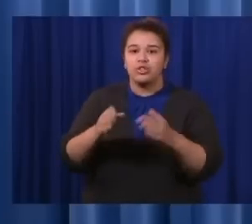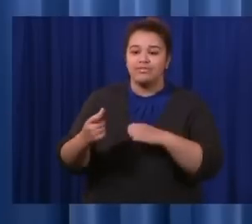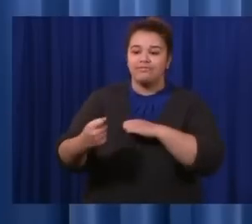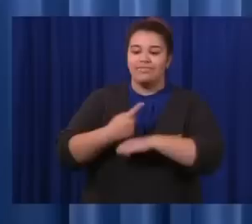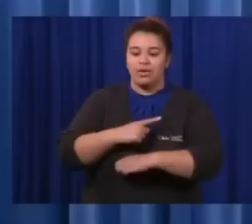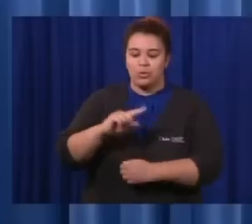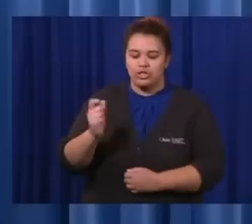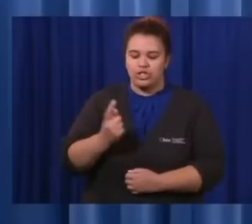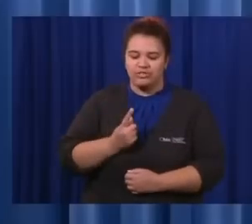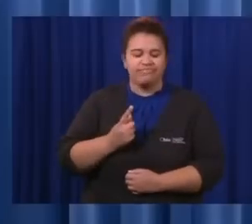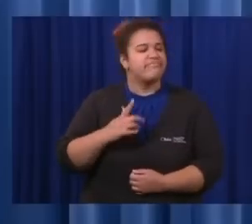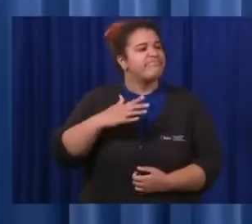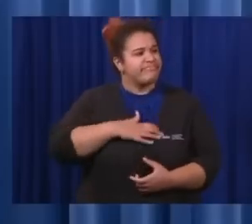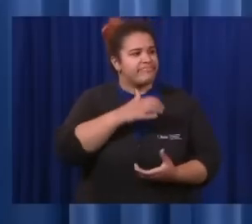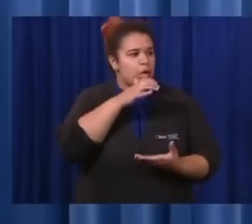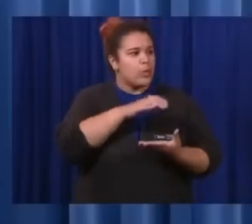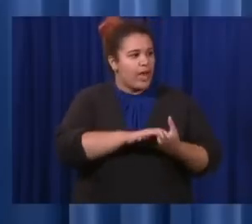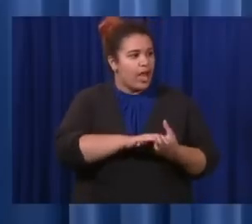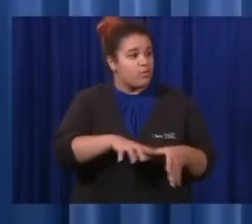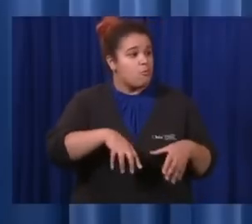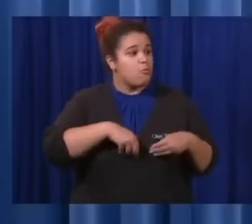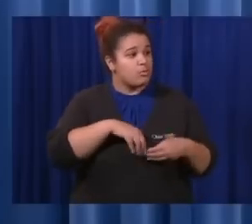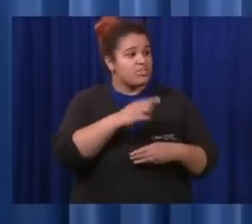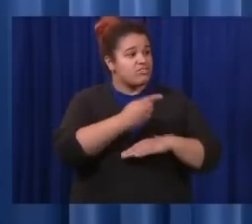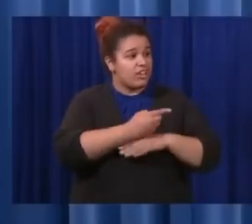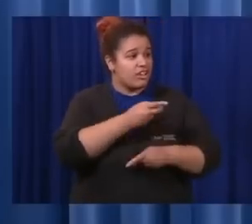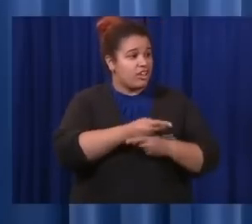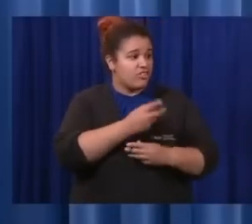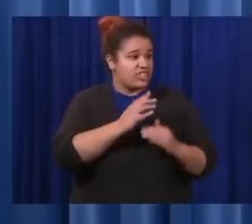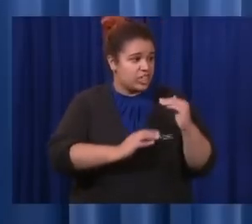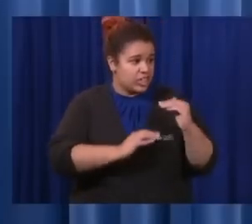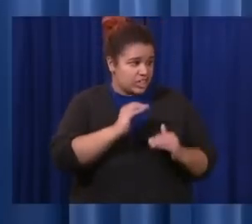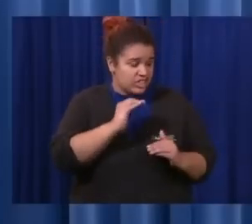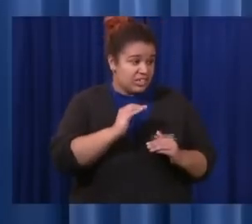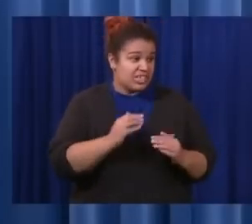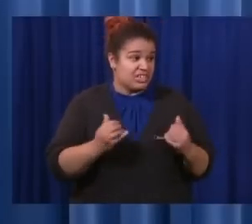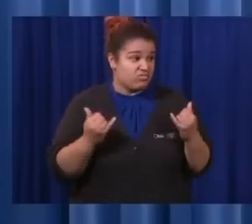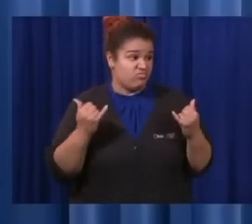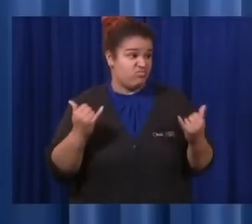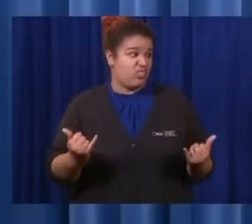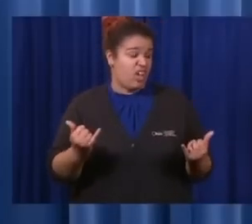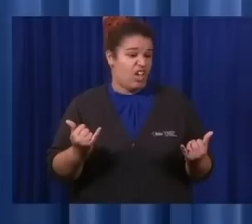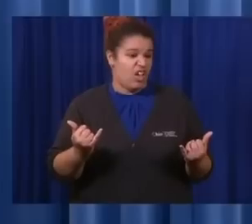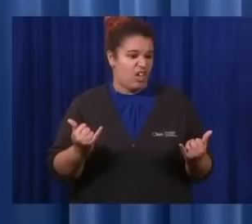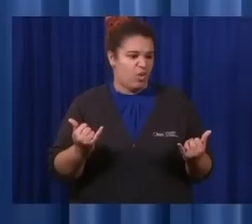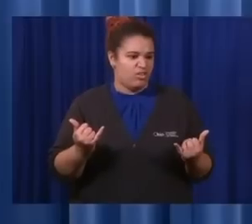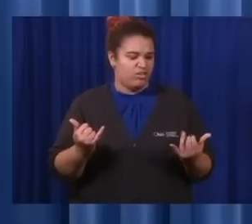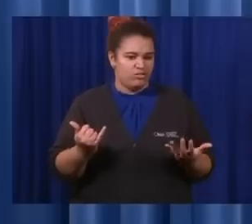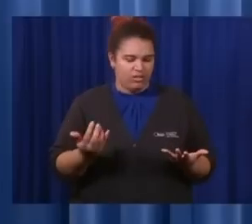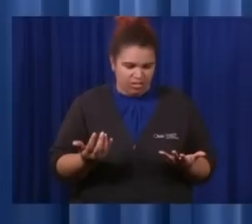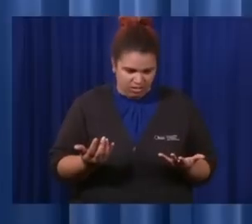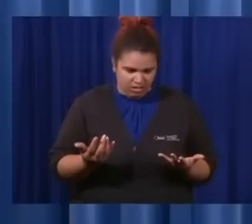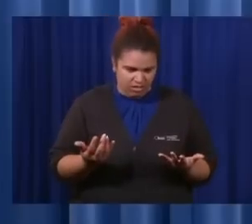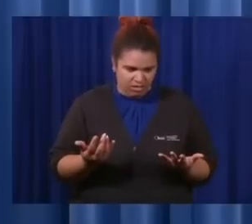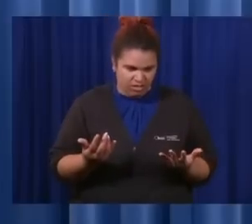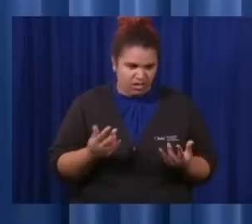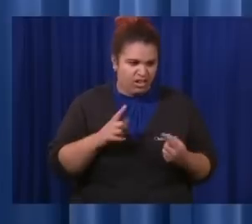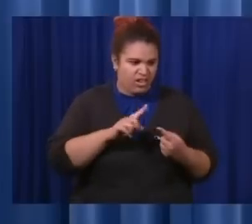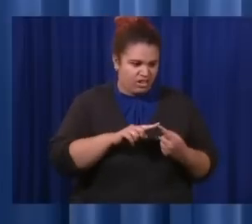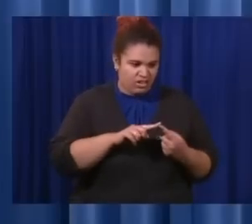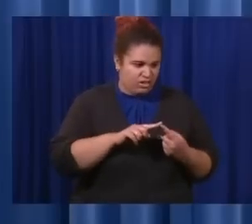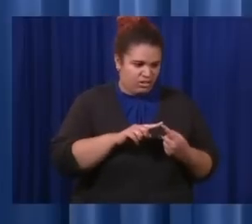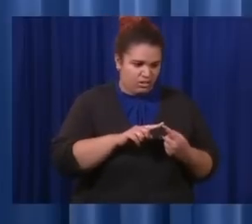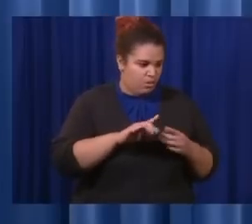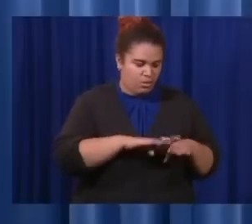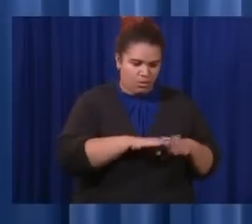whose wife owns a daycare facility. He says, as of now, her options are to either not open or open back